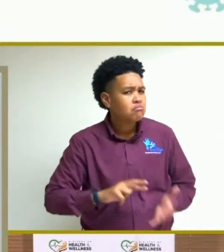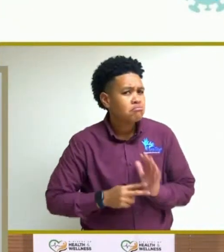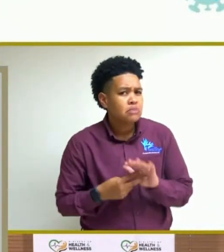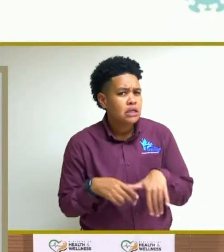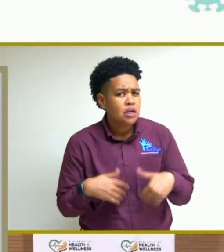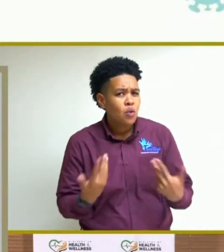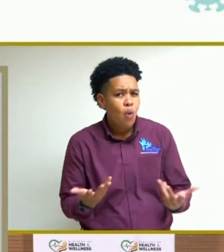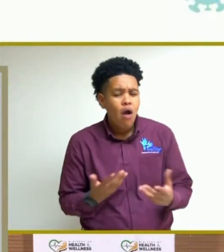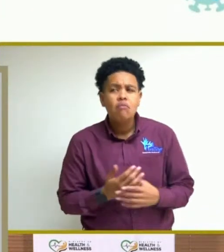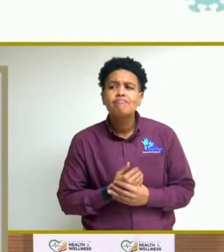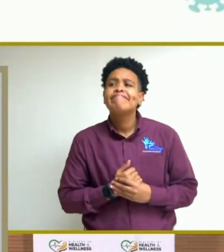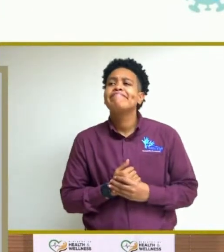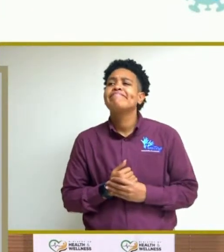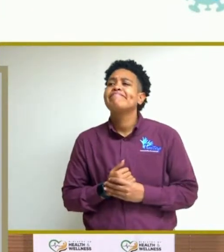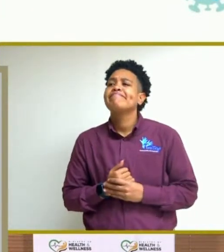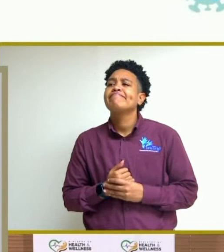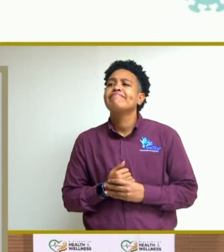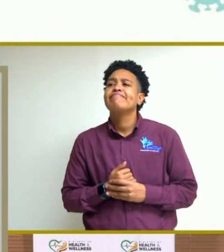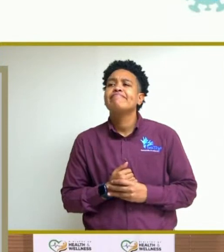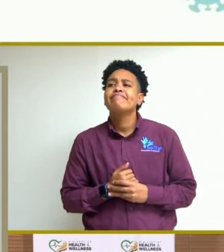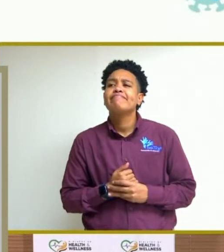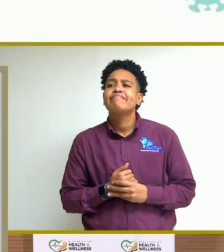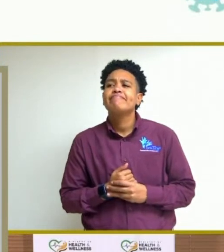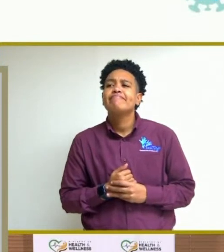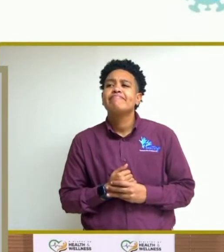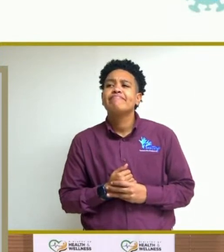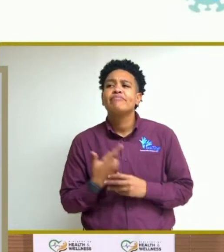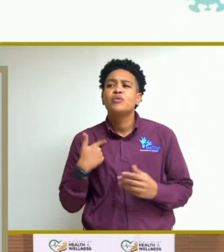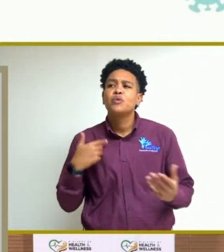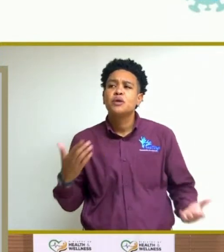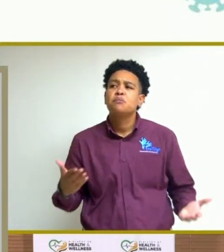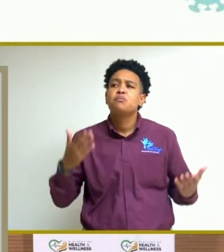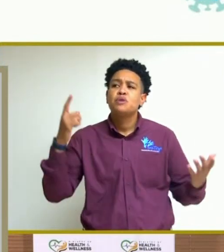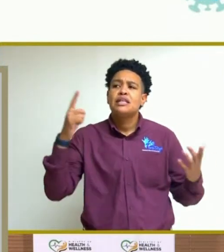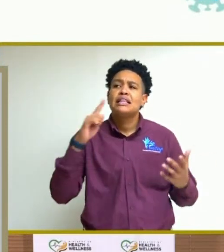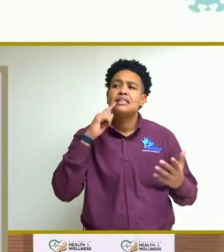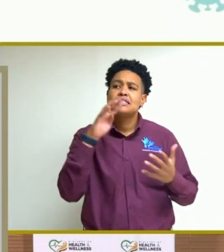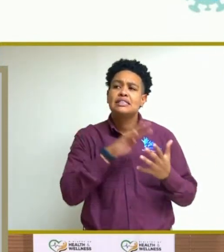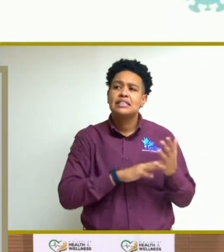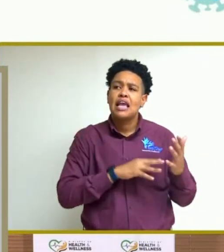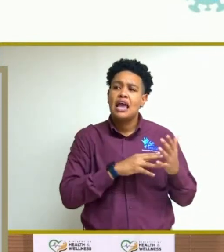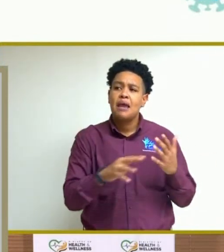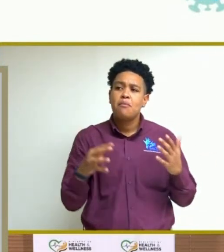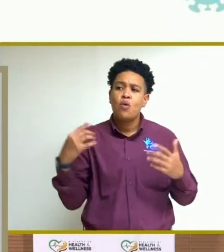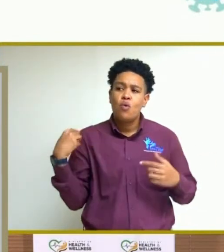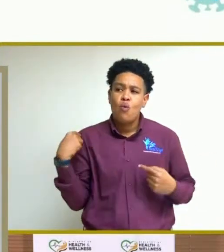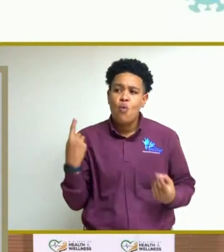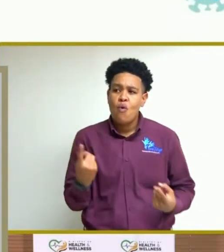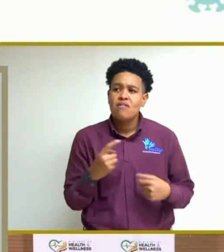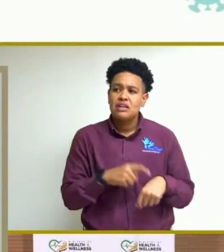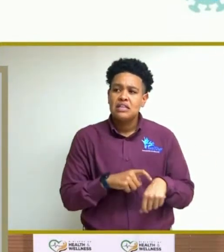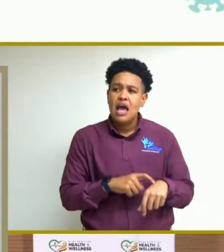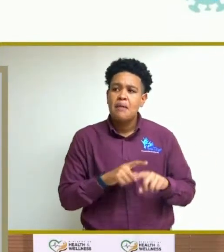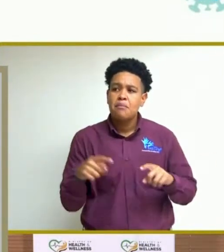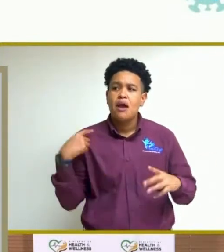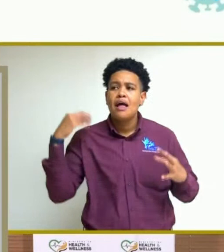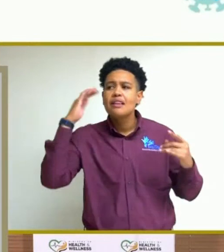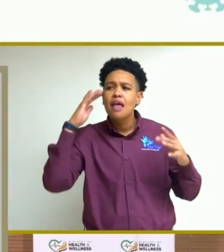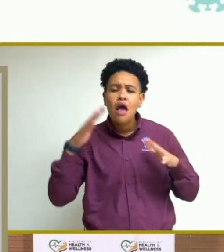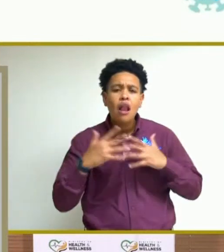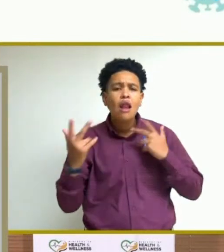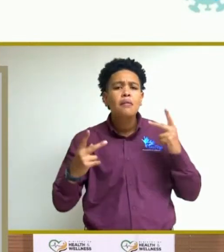mean? Again, we have been presenting this table over time, but I think a lot of persons have failed